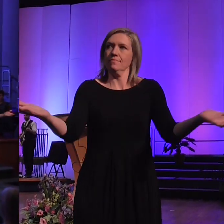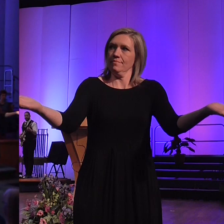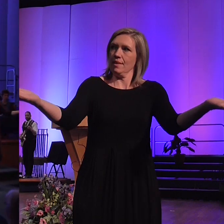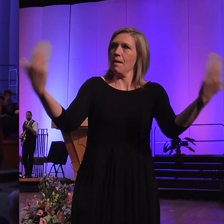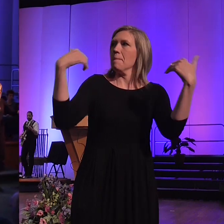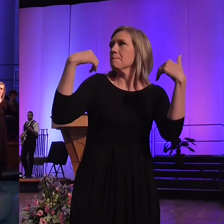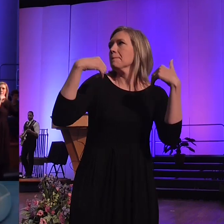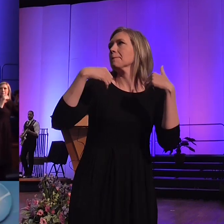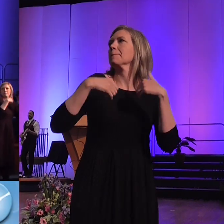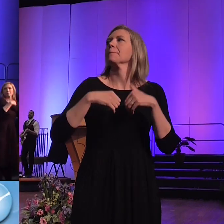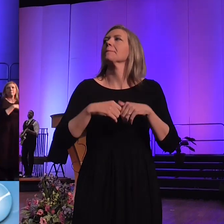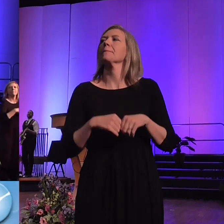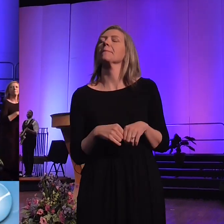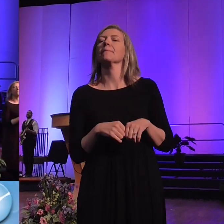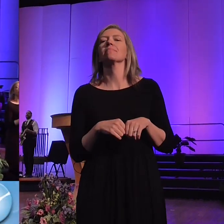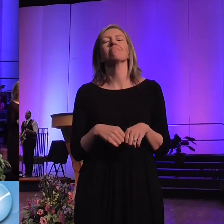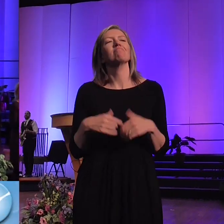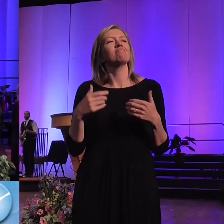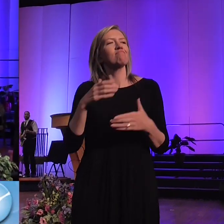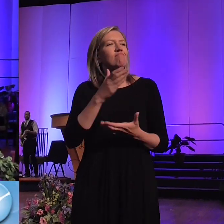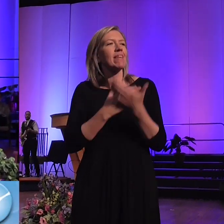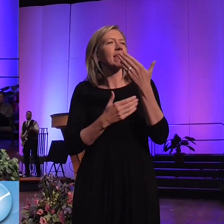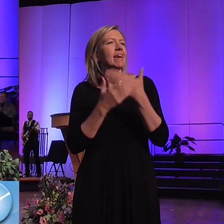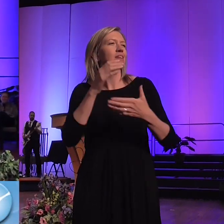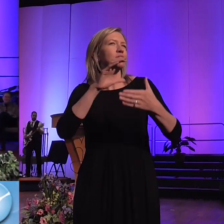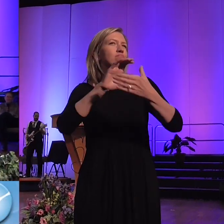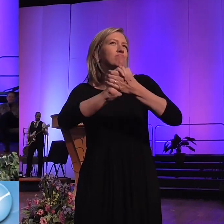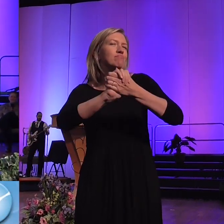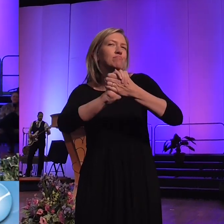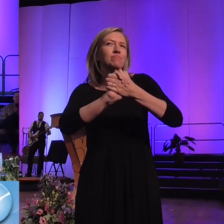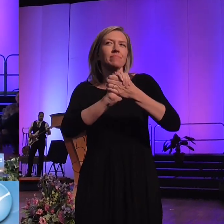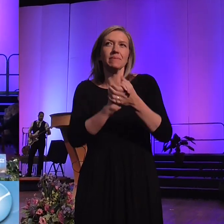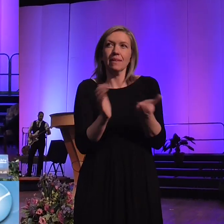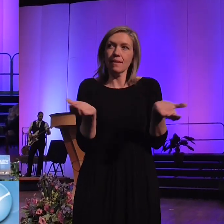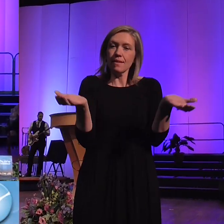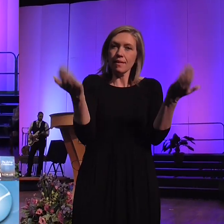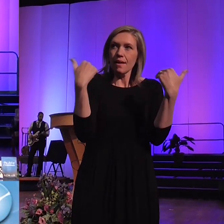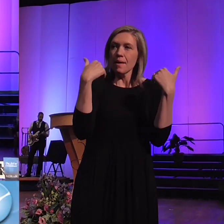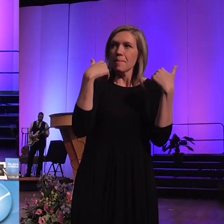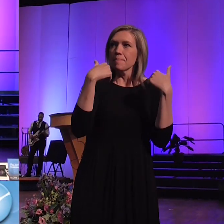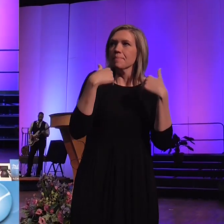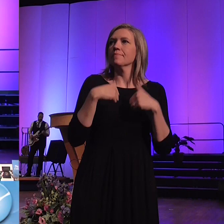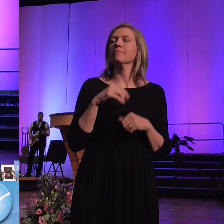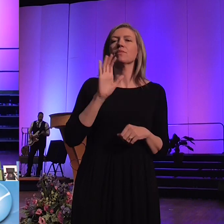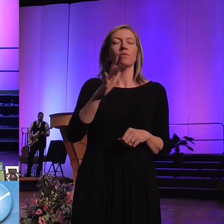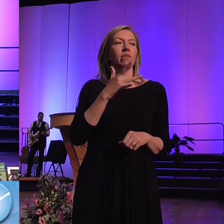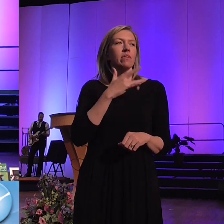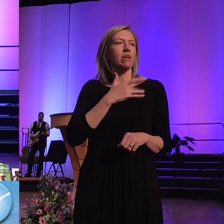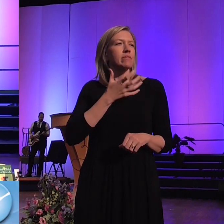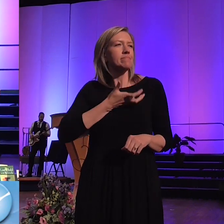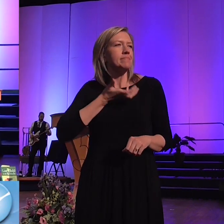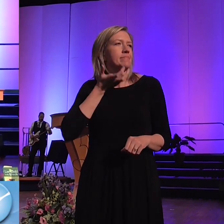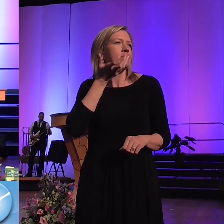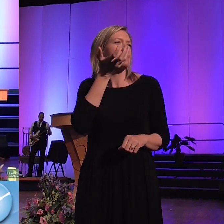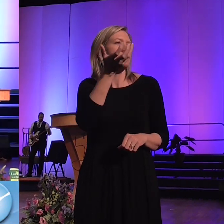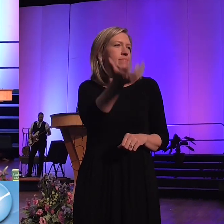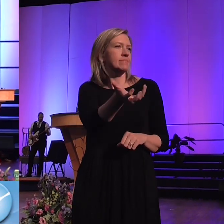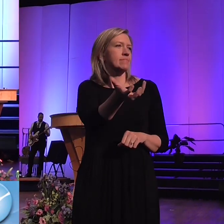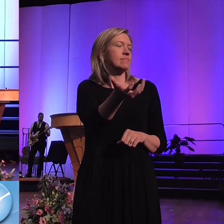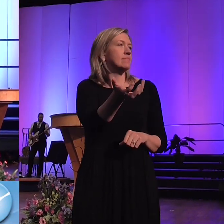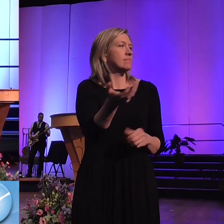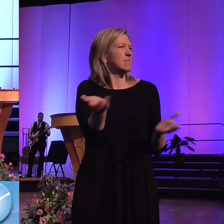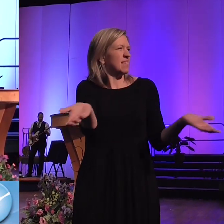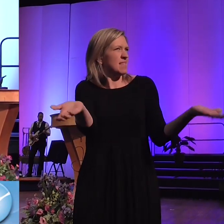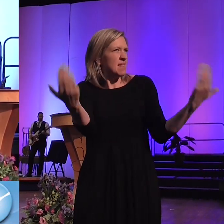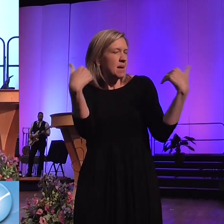Come, take a hand. Come, give your heart.